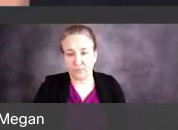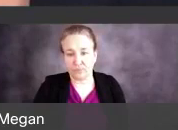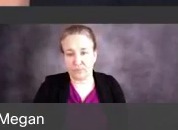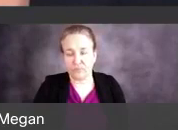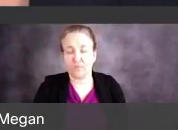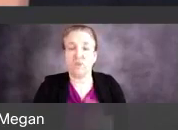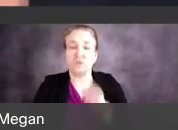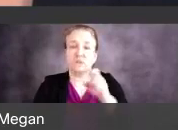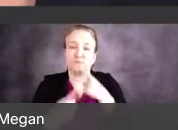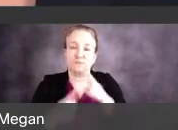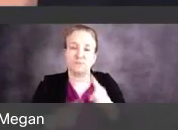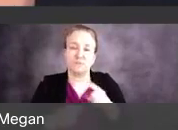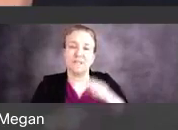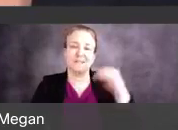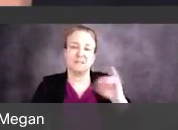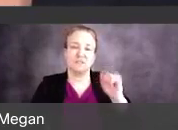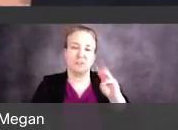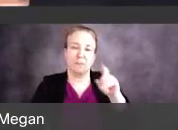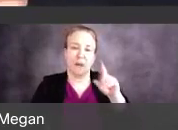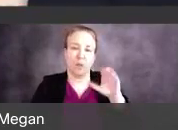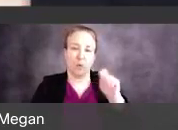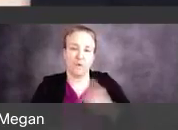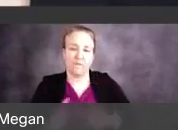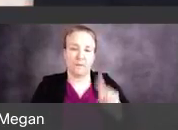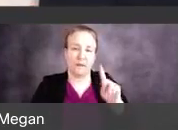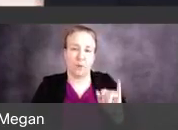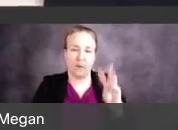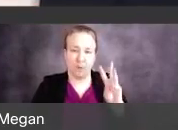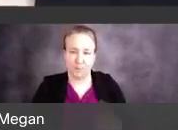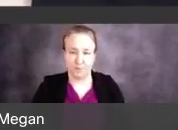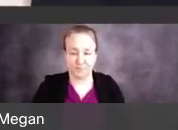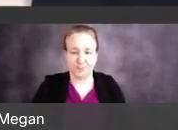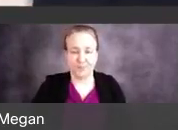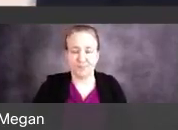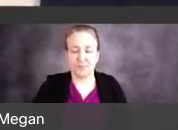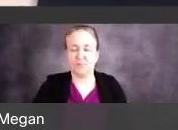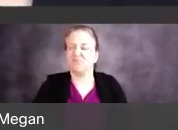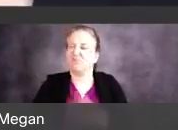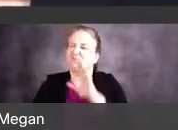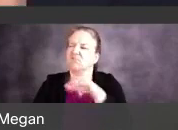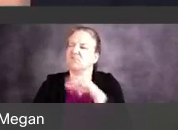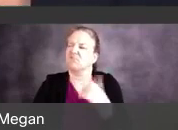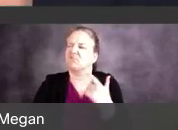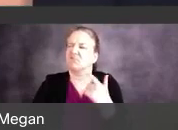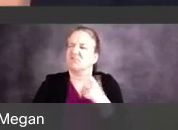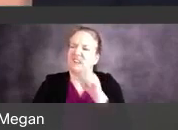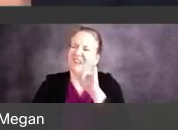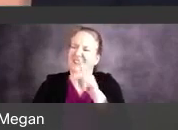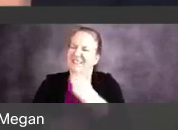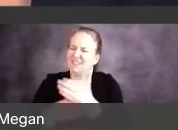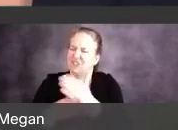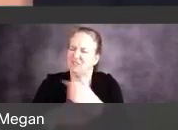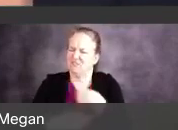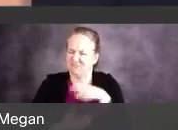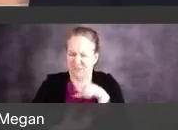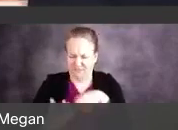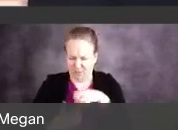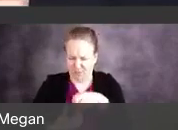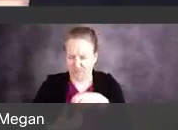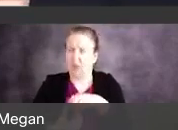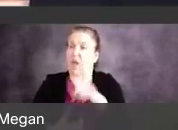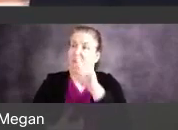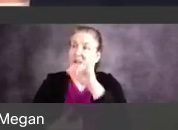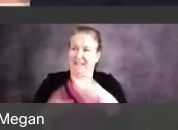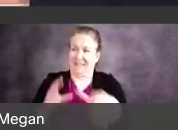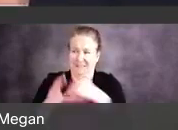Next, we'll go to Jim Melwart from KYW. I'm confused by the link sharing. If I get a link